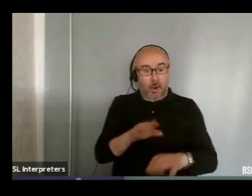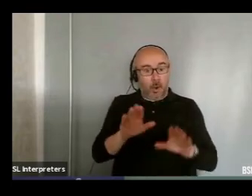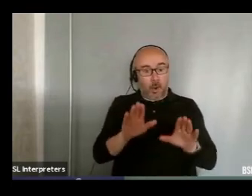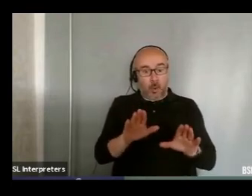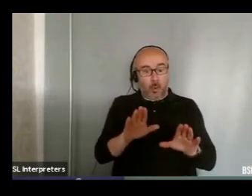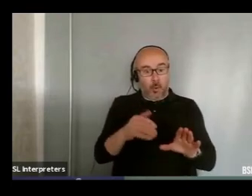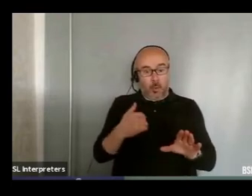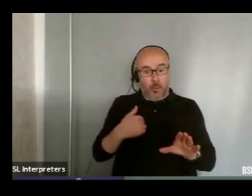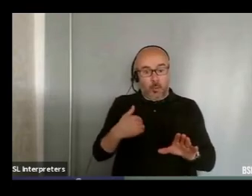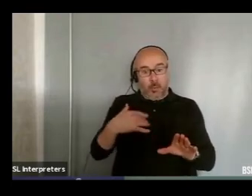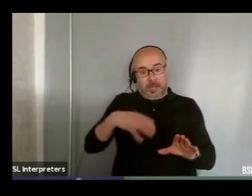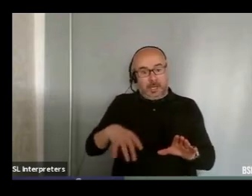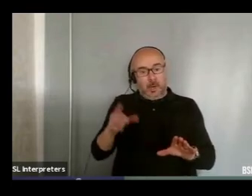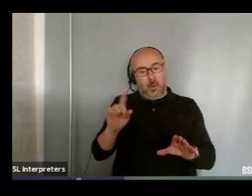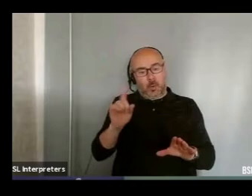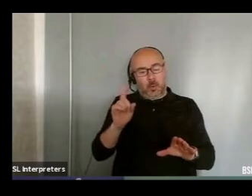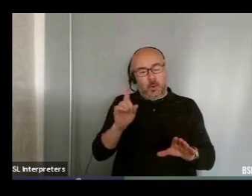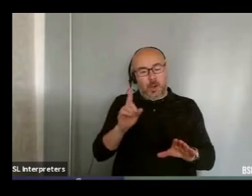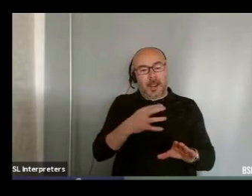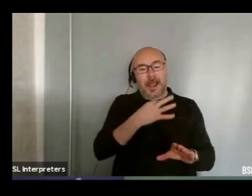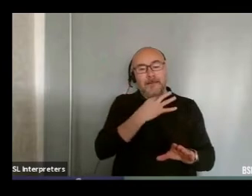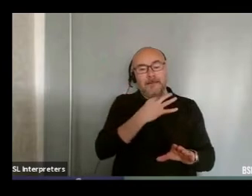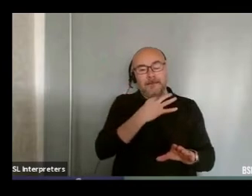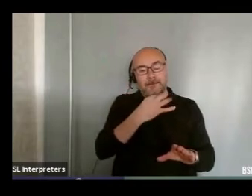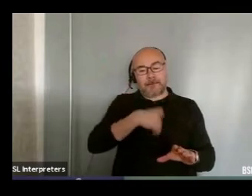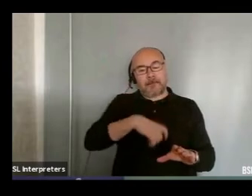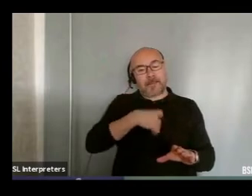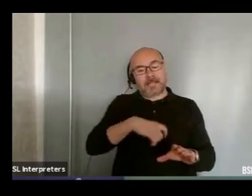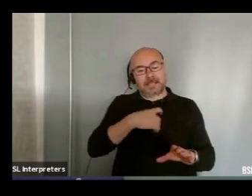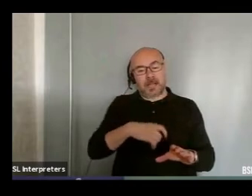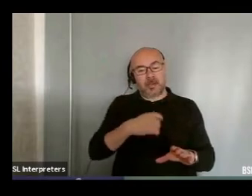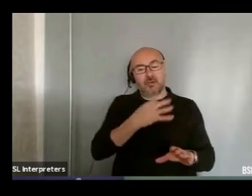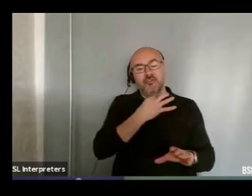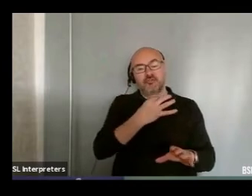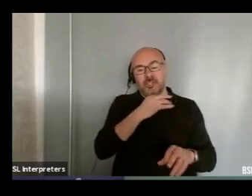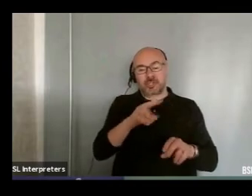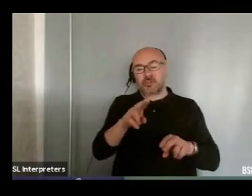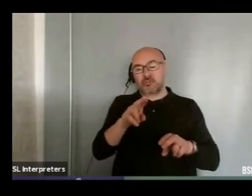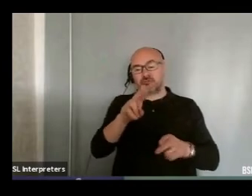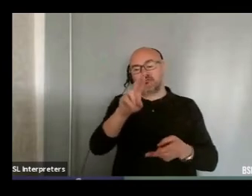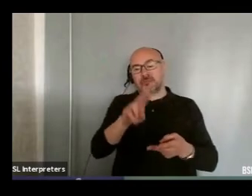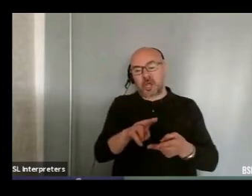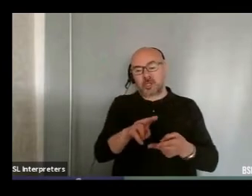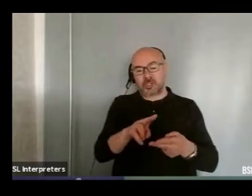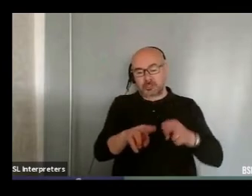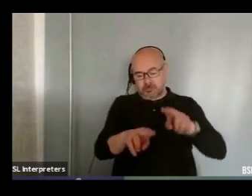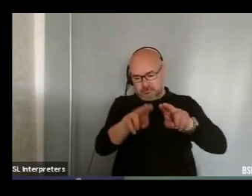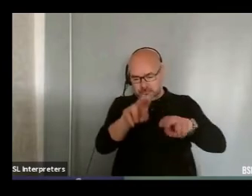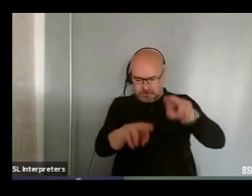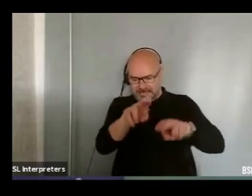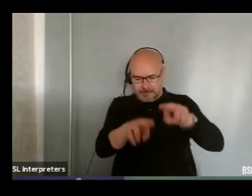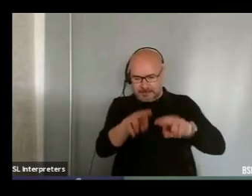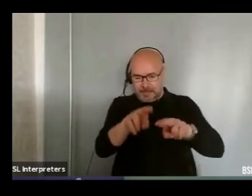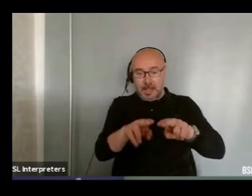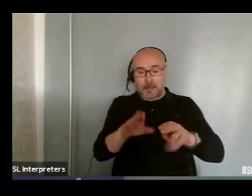need a personalised risk reduction plan that's based on the algorithms that we know through the data that we collect that will work well